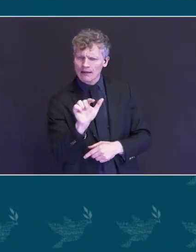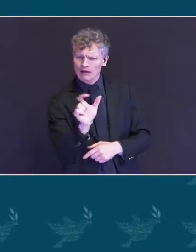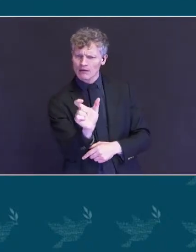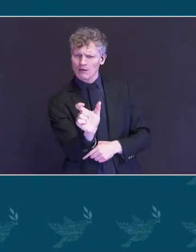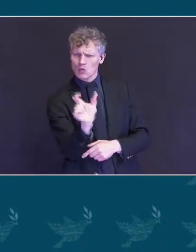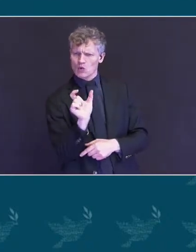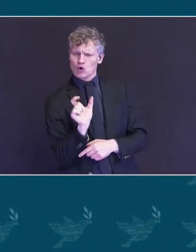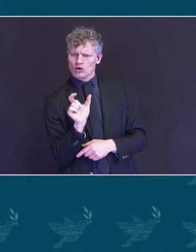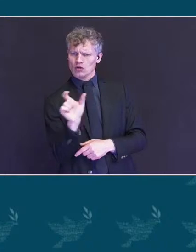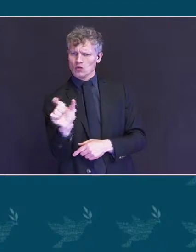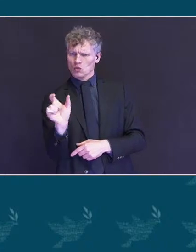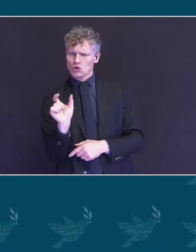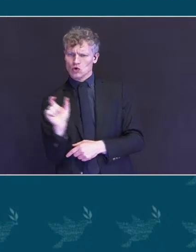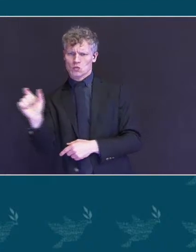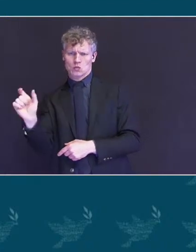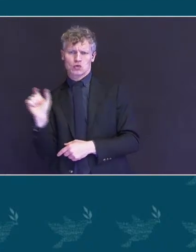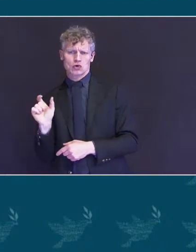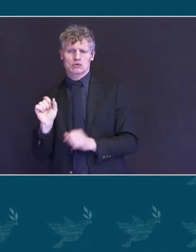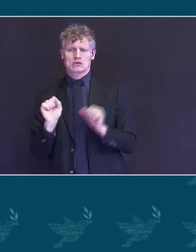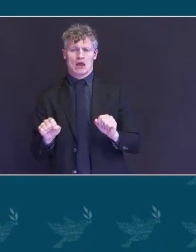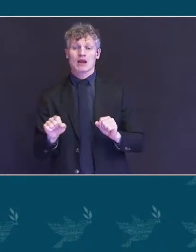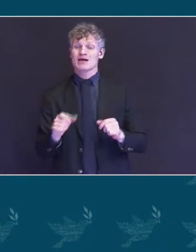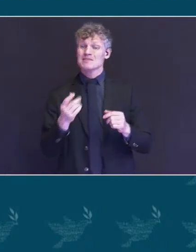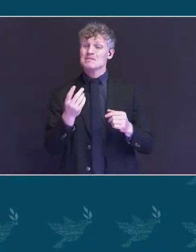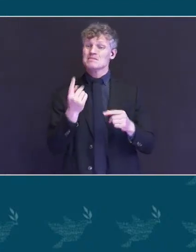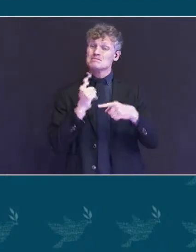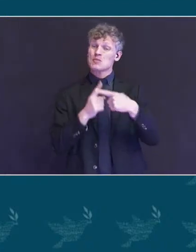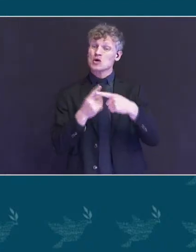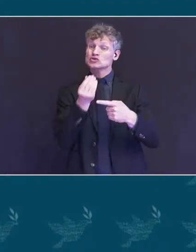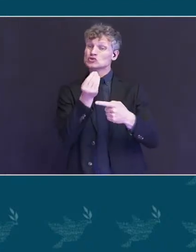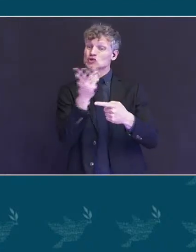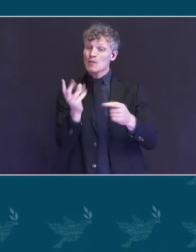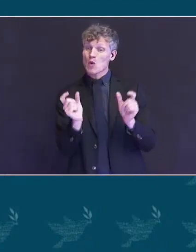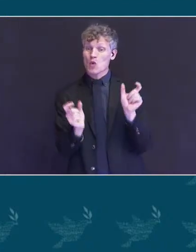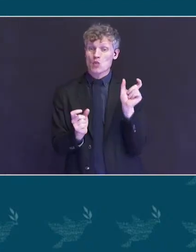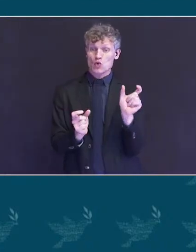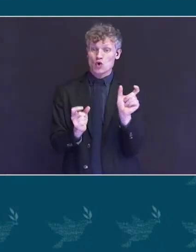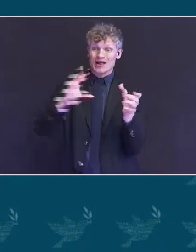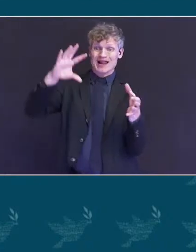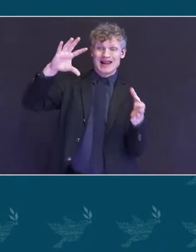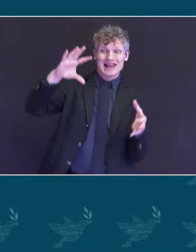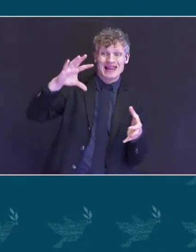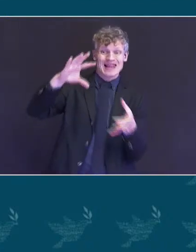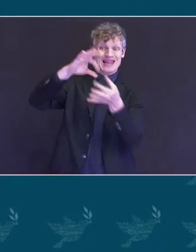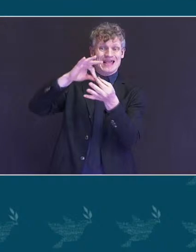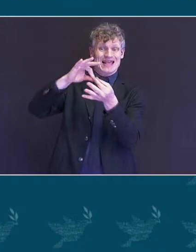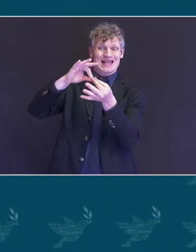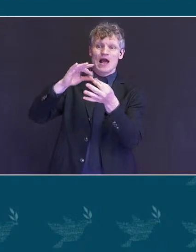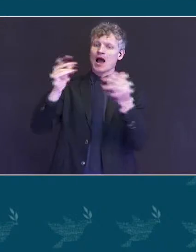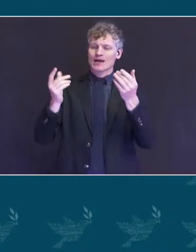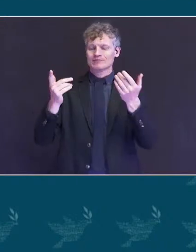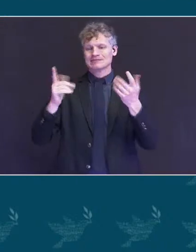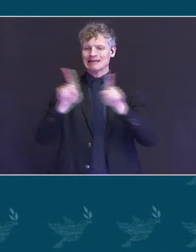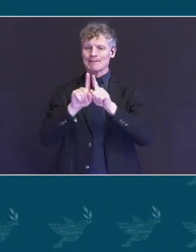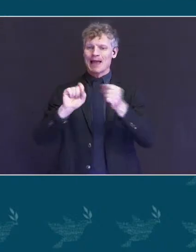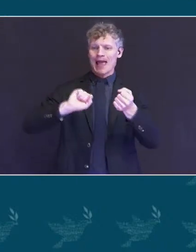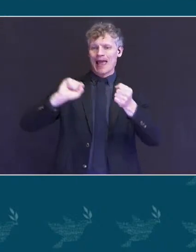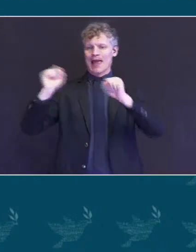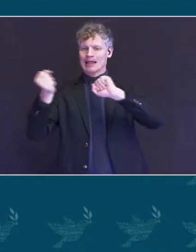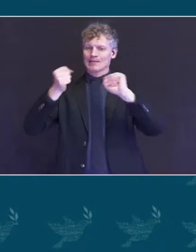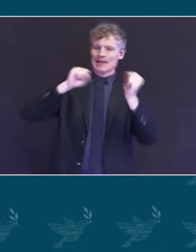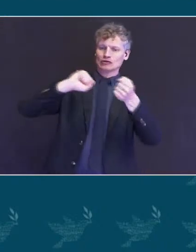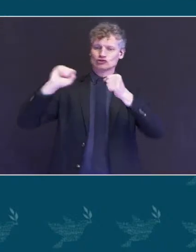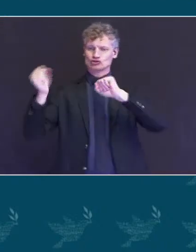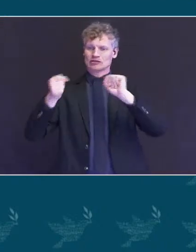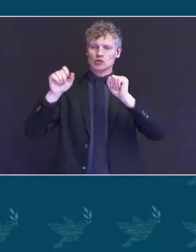Also, if you see, some of these words are connected to an illustration that is animated, so they also get a picture of what